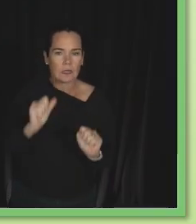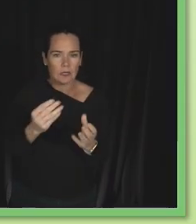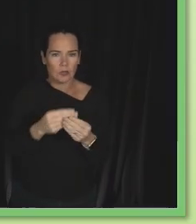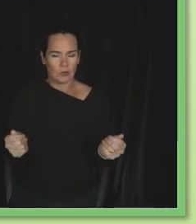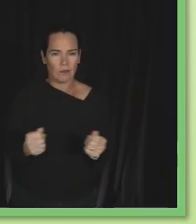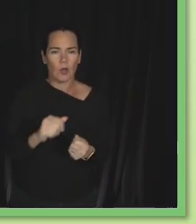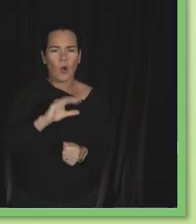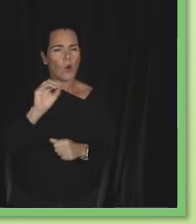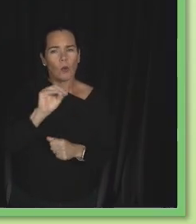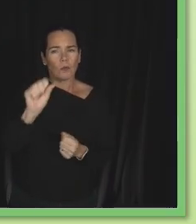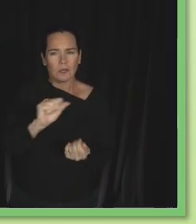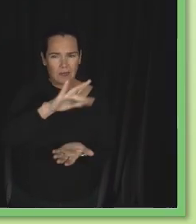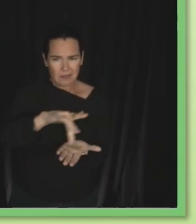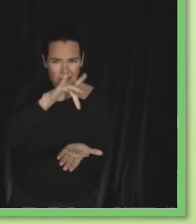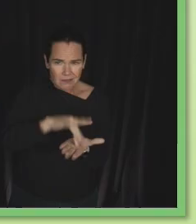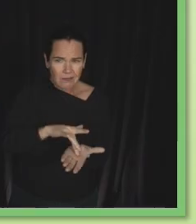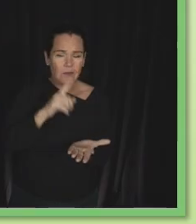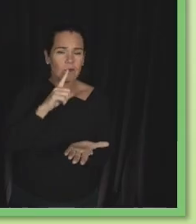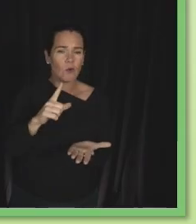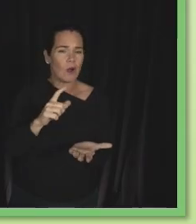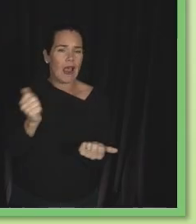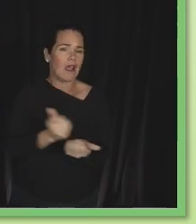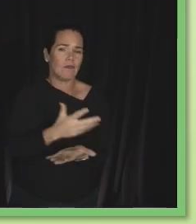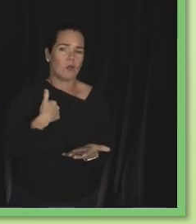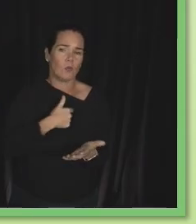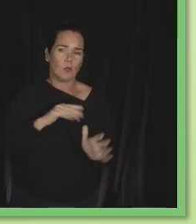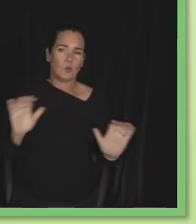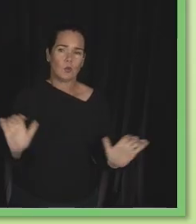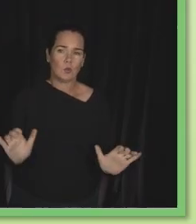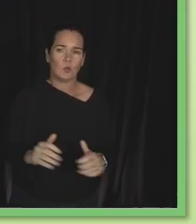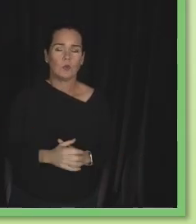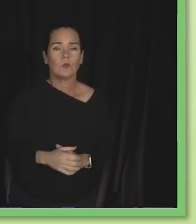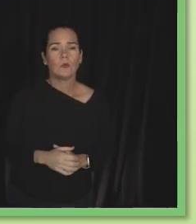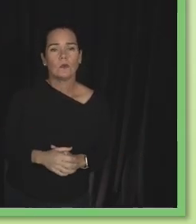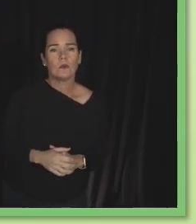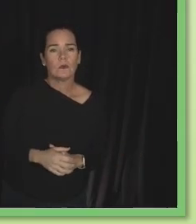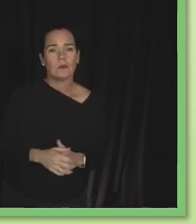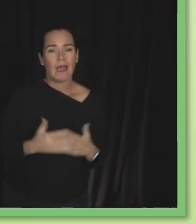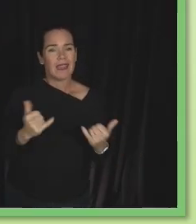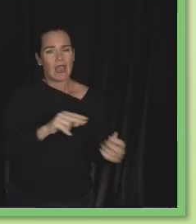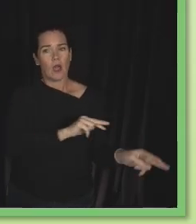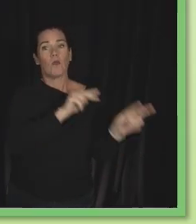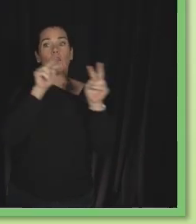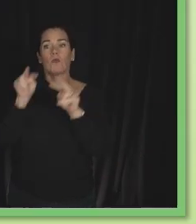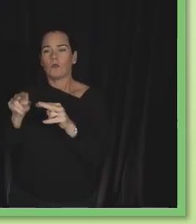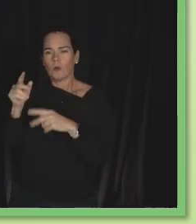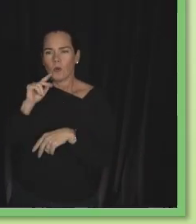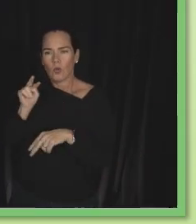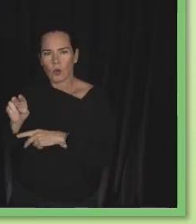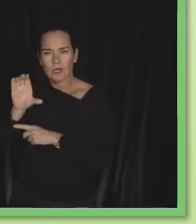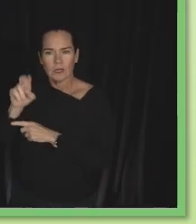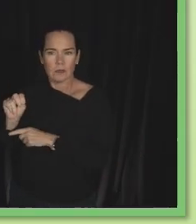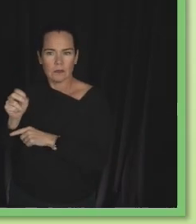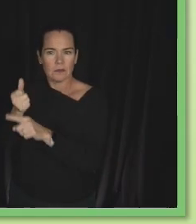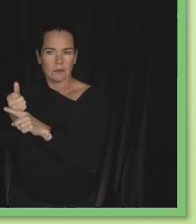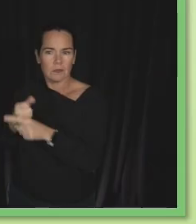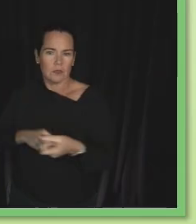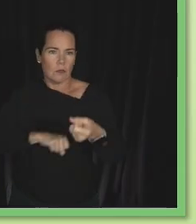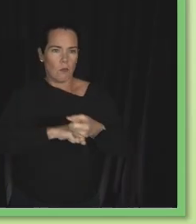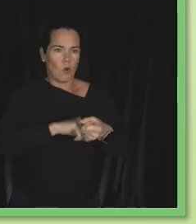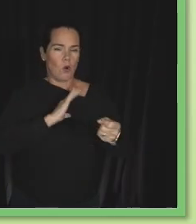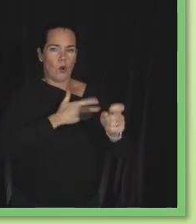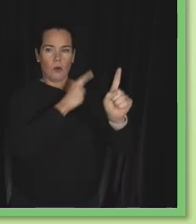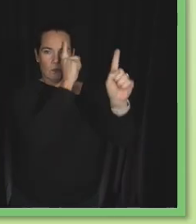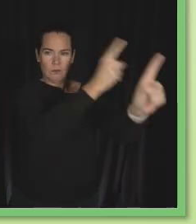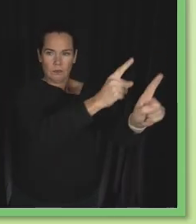at the heart, again, of what we do. And beyond that, now we're looking at cloud native also as supporting on this big mission. So